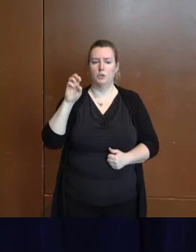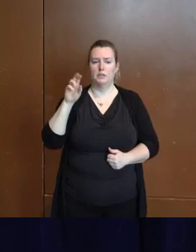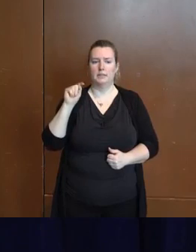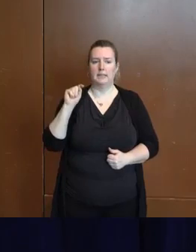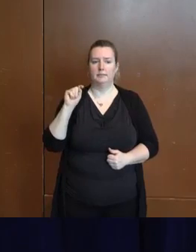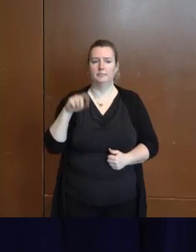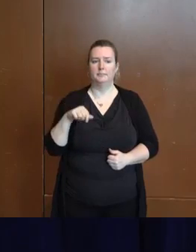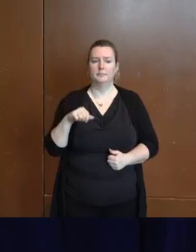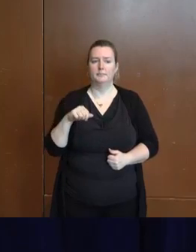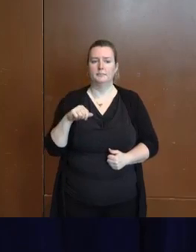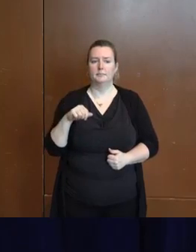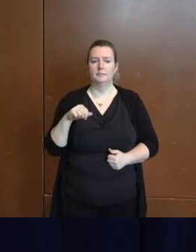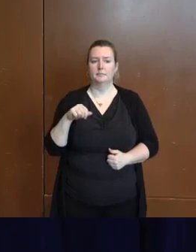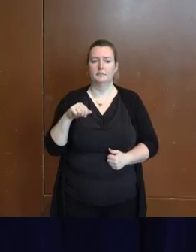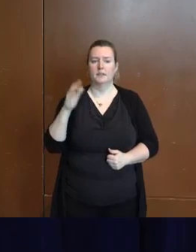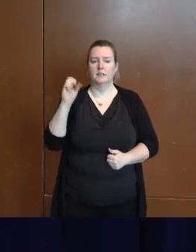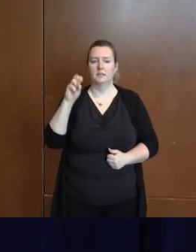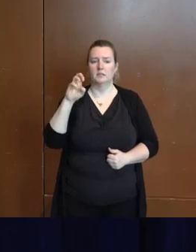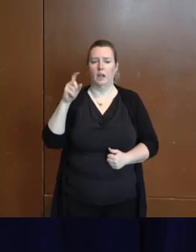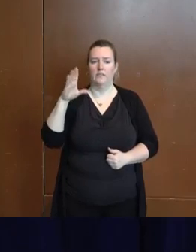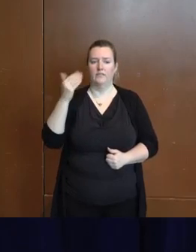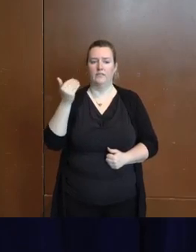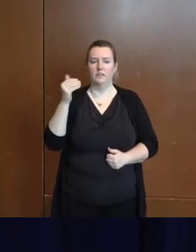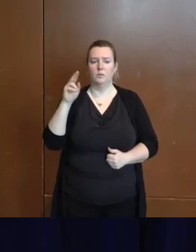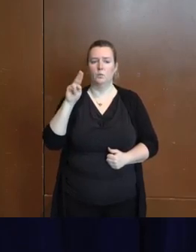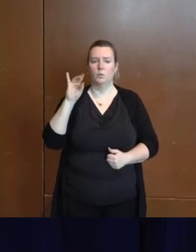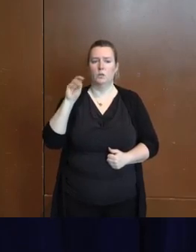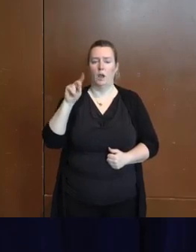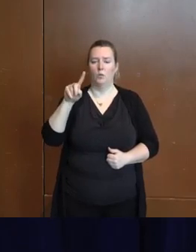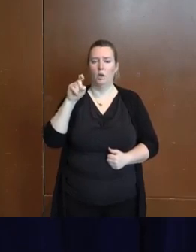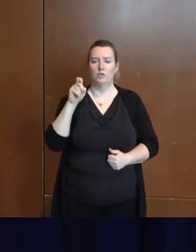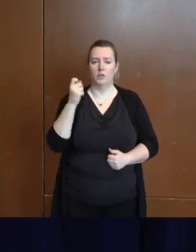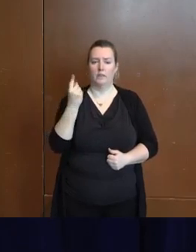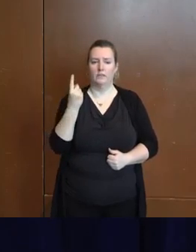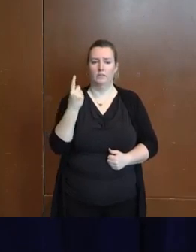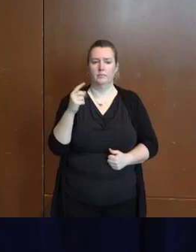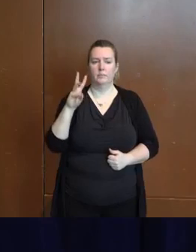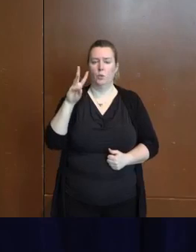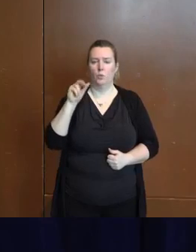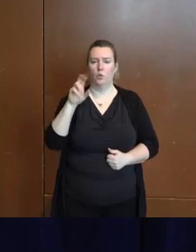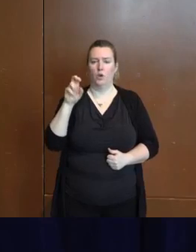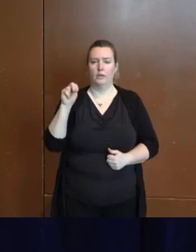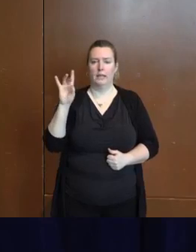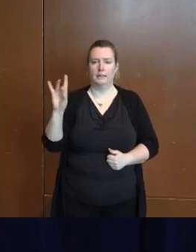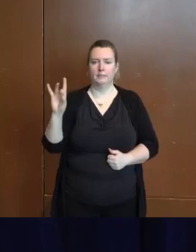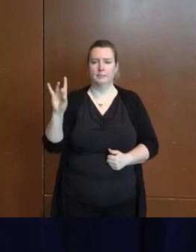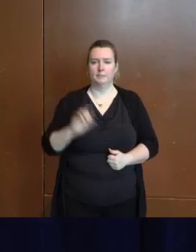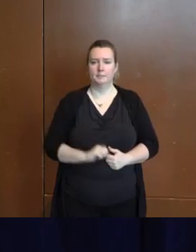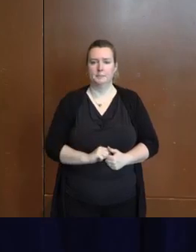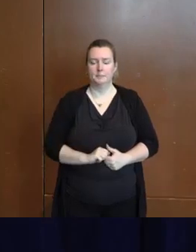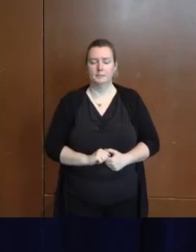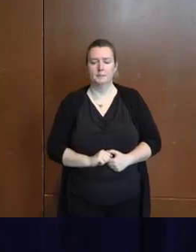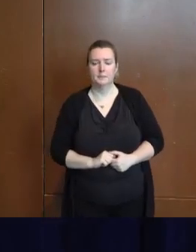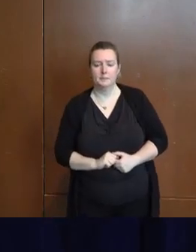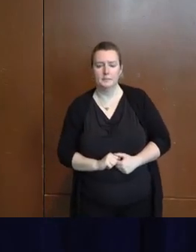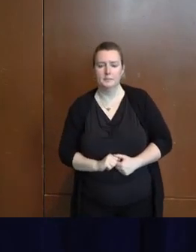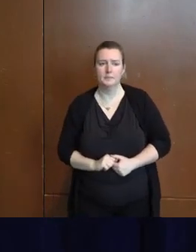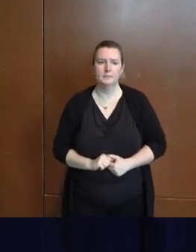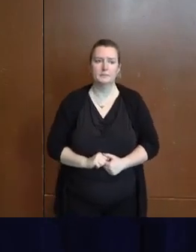Union, 111. Warren, 8. And we are still gathering more details